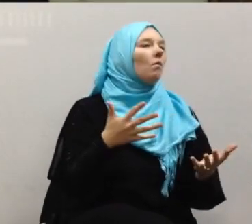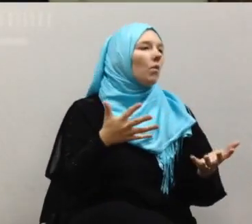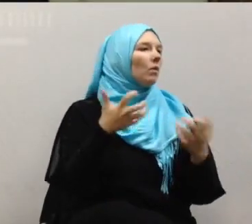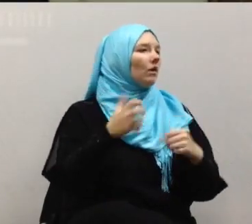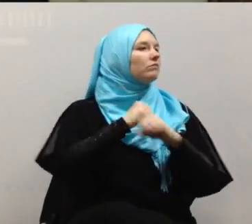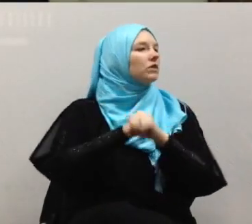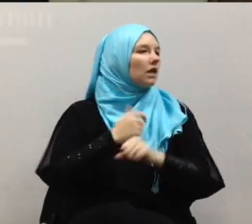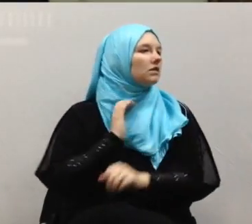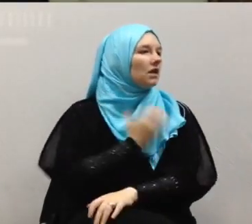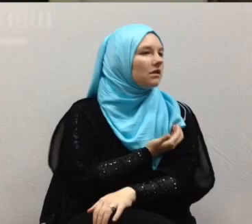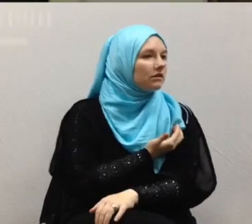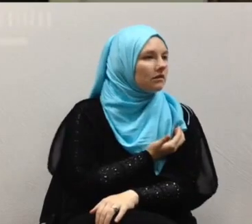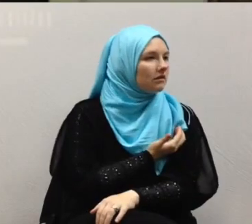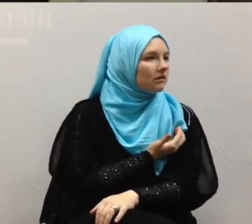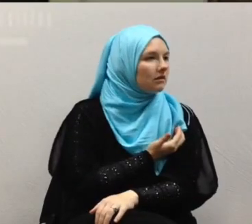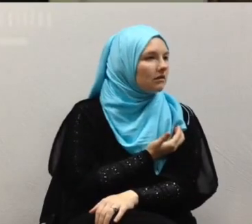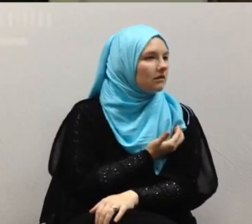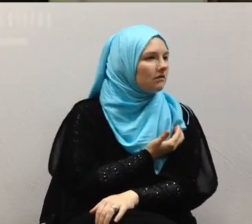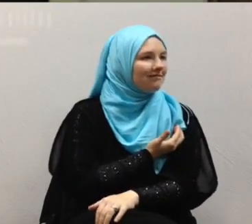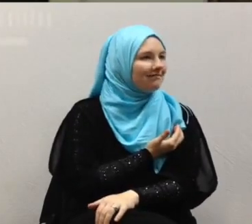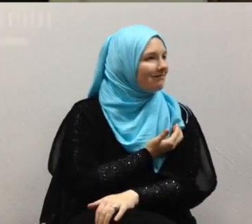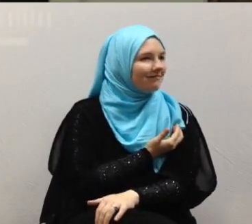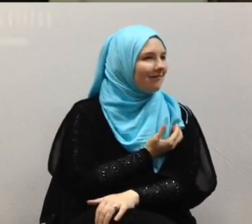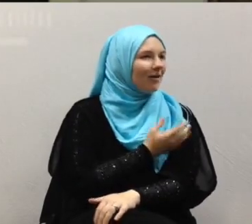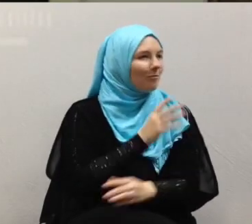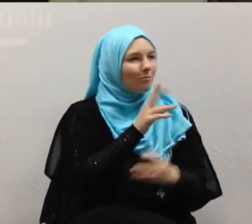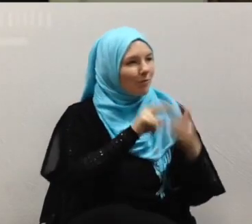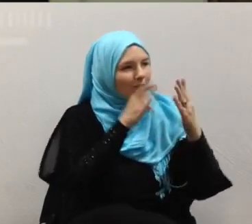booties and the spoils too.